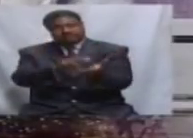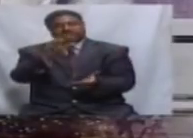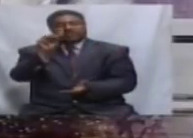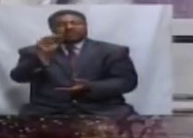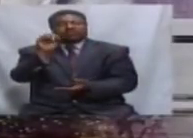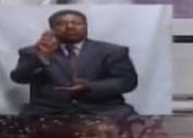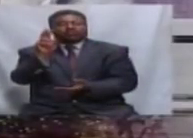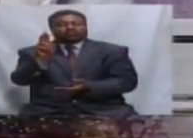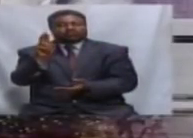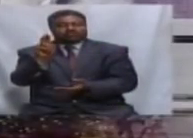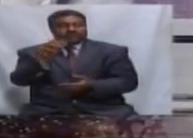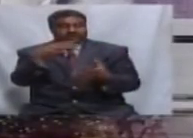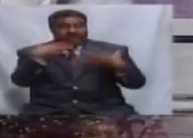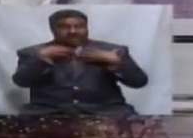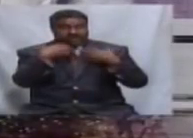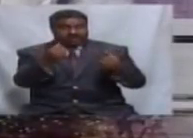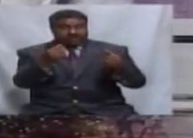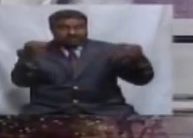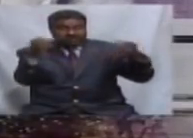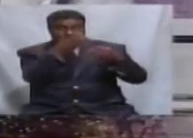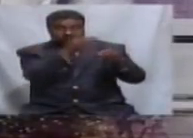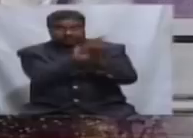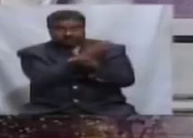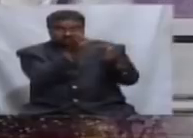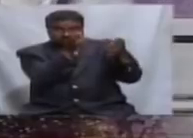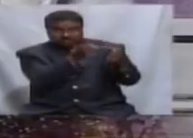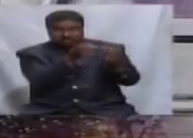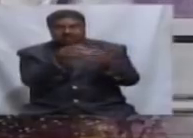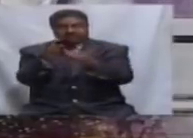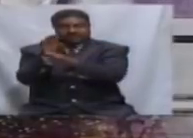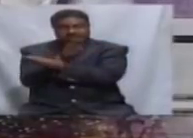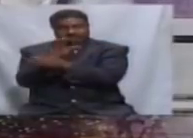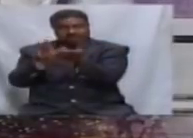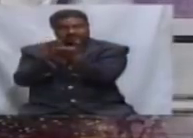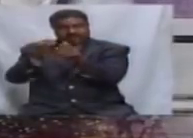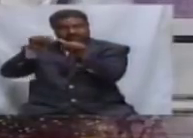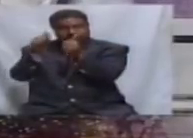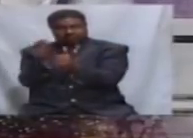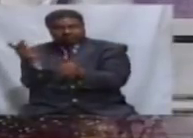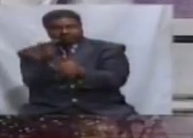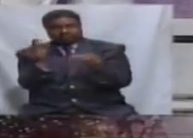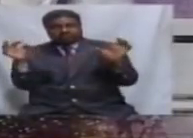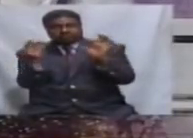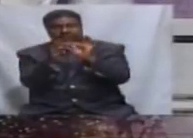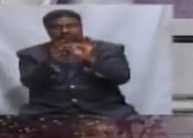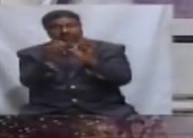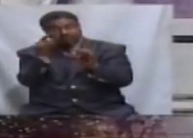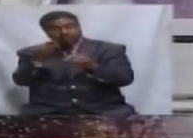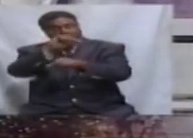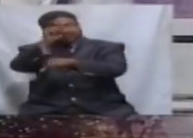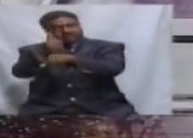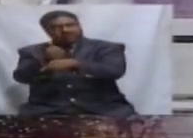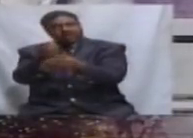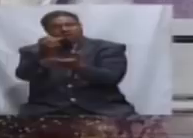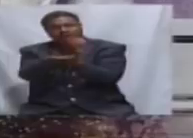understanding with the Health Profession Council of Zambia and the Zambia Medical Association for establishment of the College of